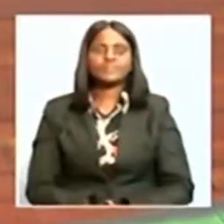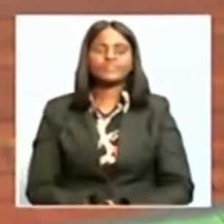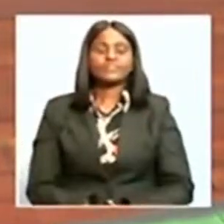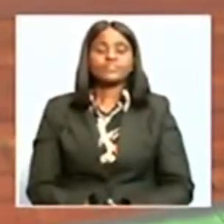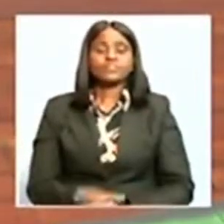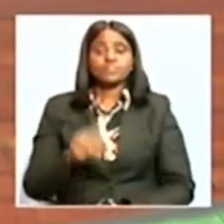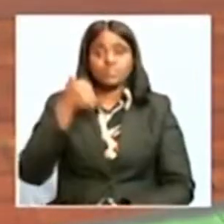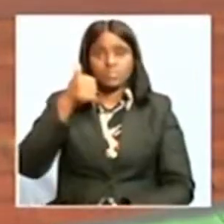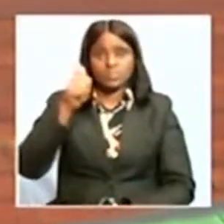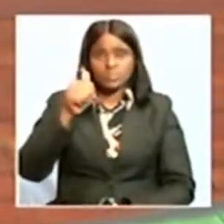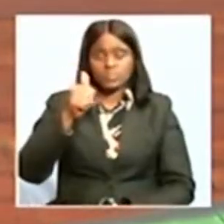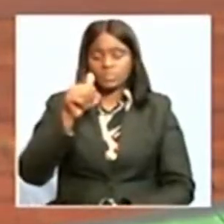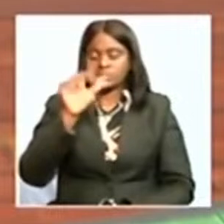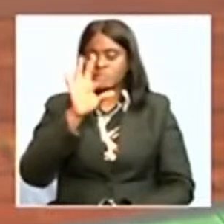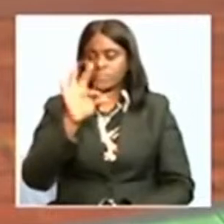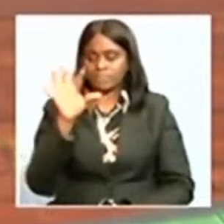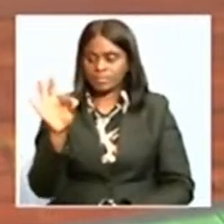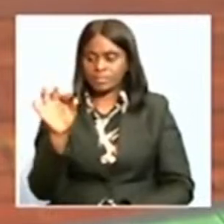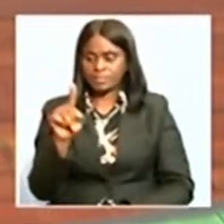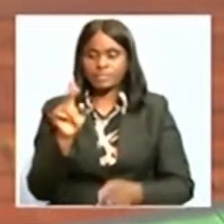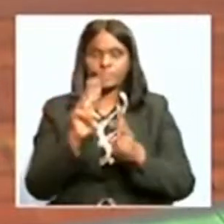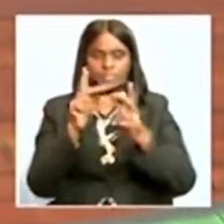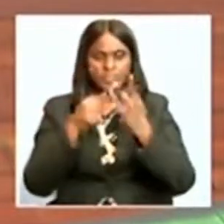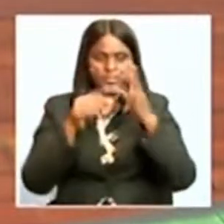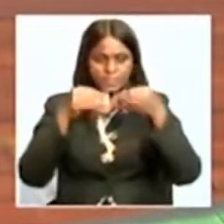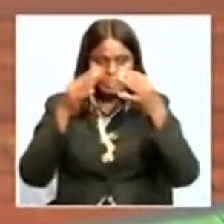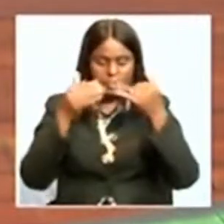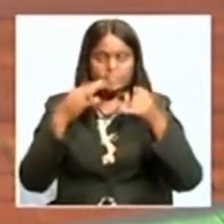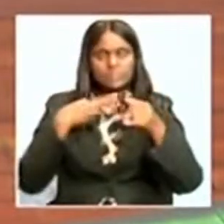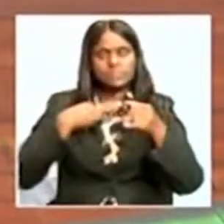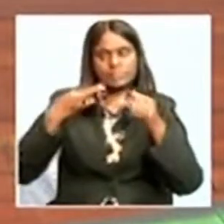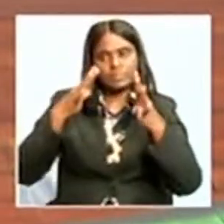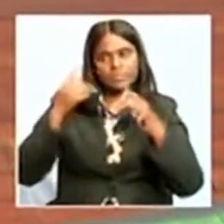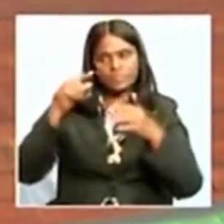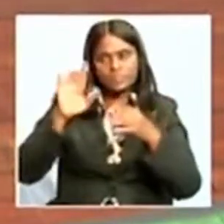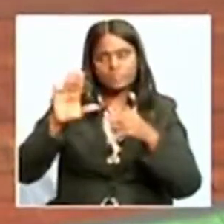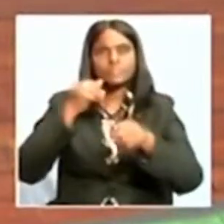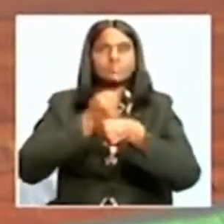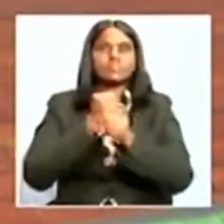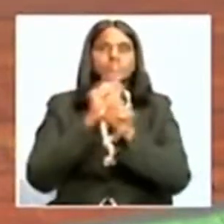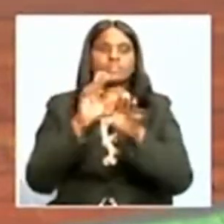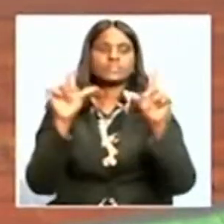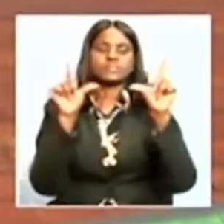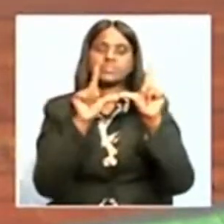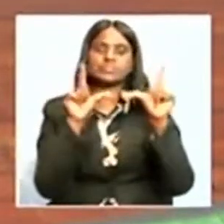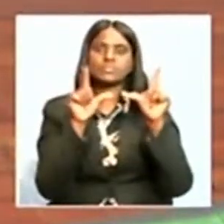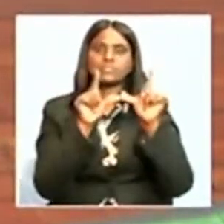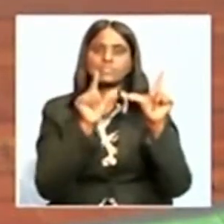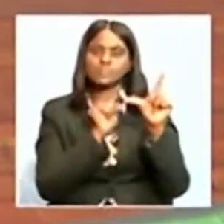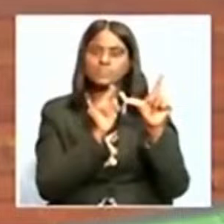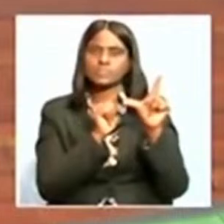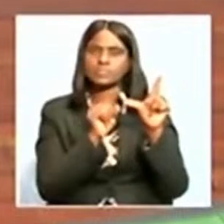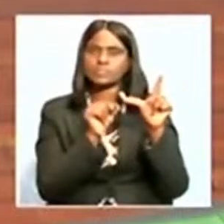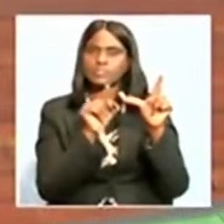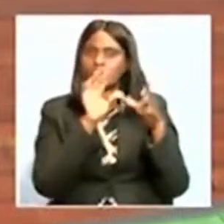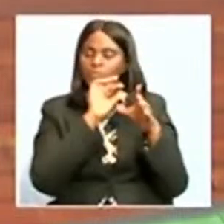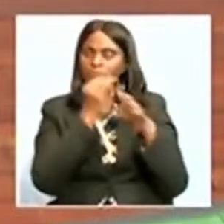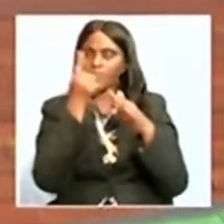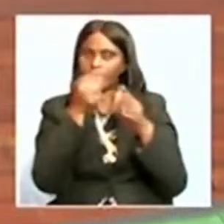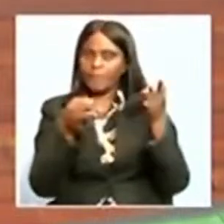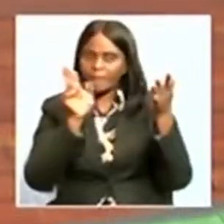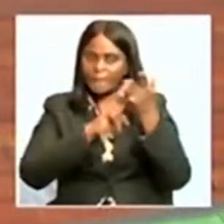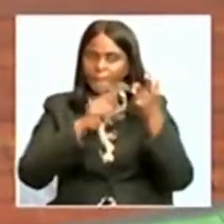Clause 10 amends Section 99 so as to give an applicant for a manufacturer's license or for renewal